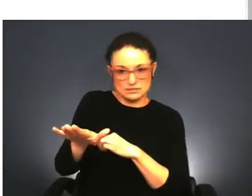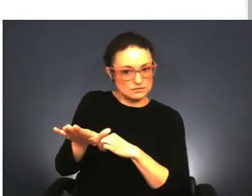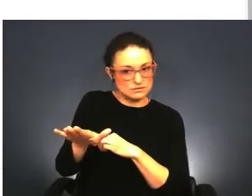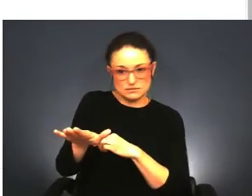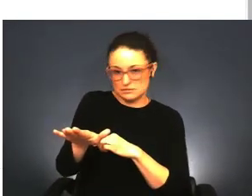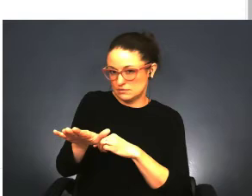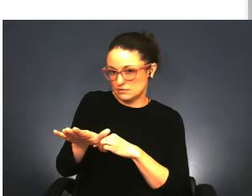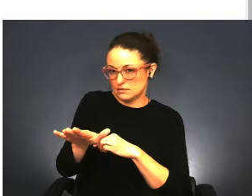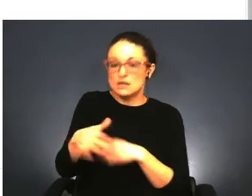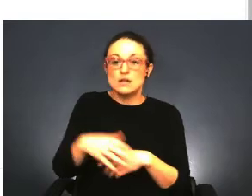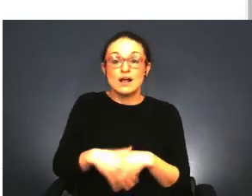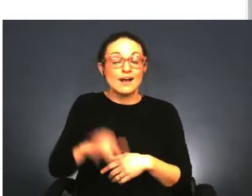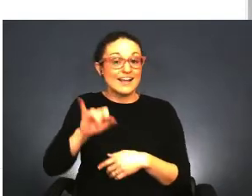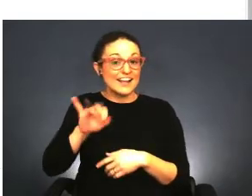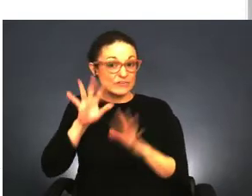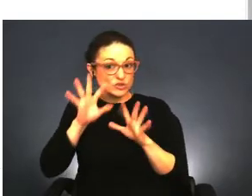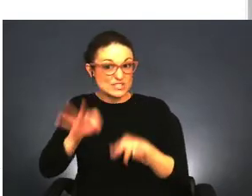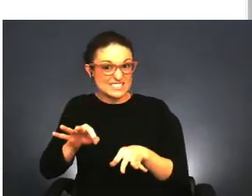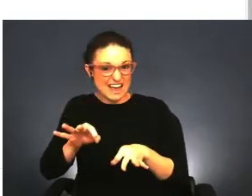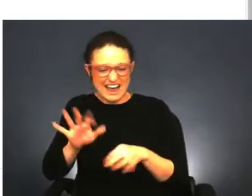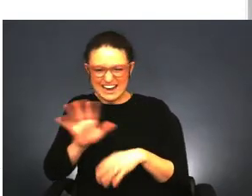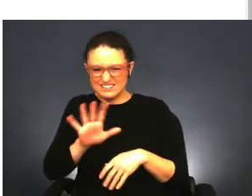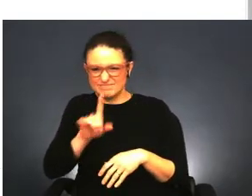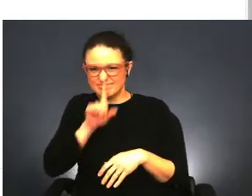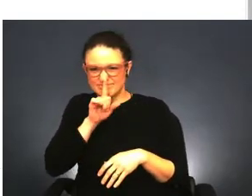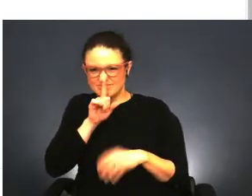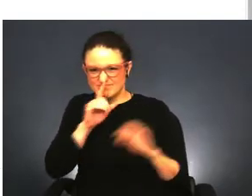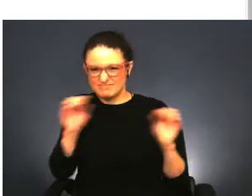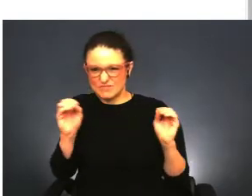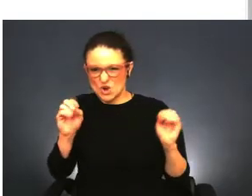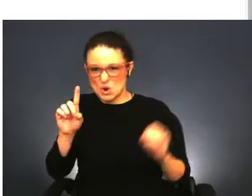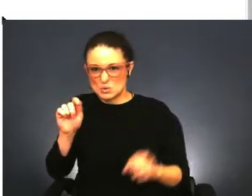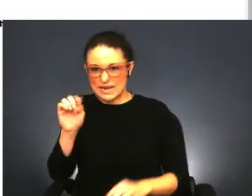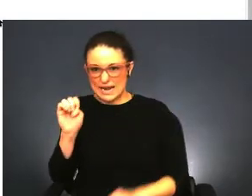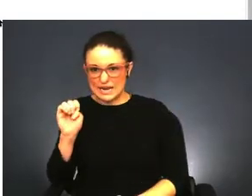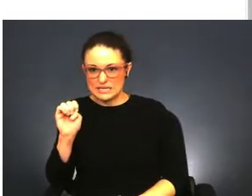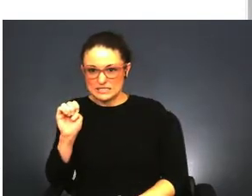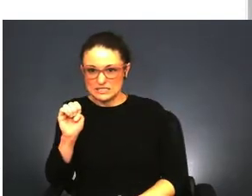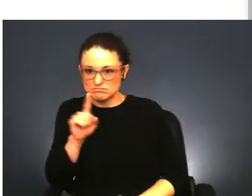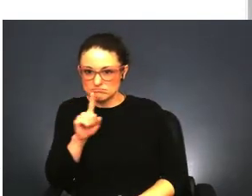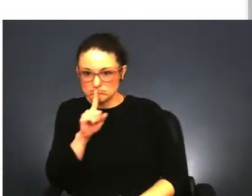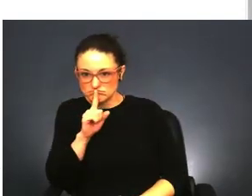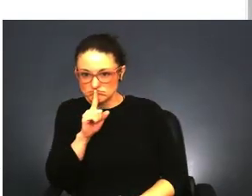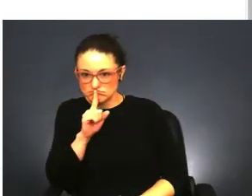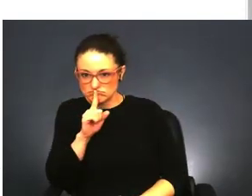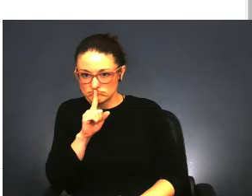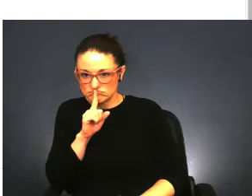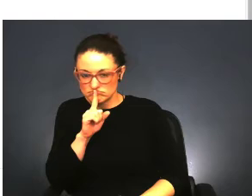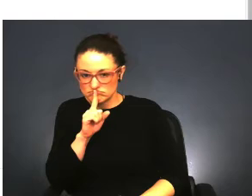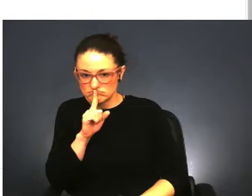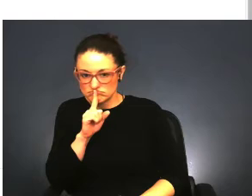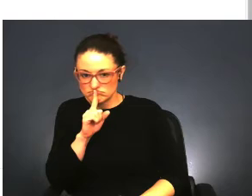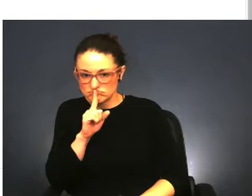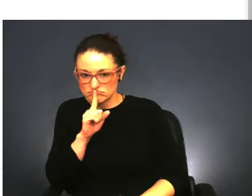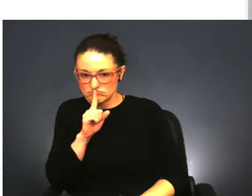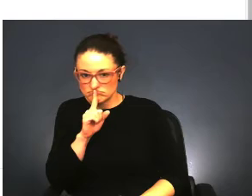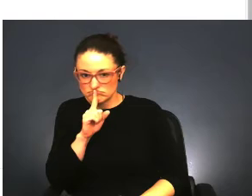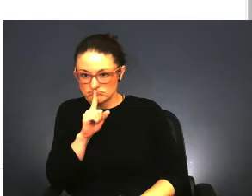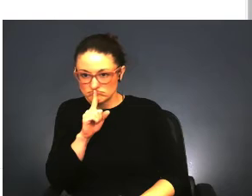If you choose not to put a date here at all, then what